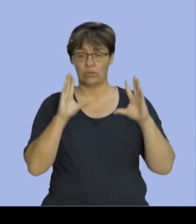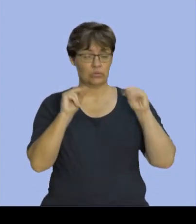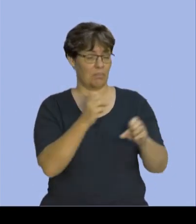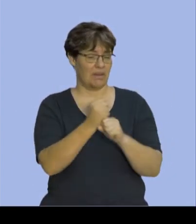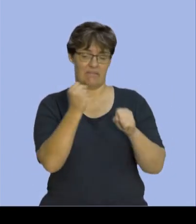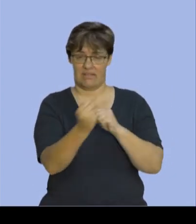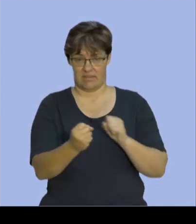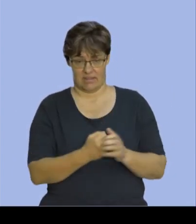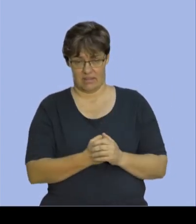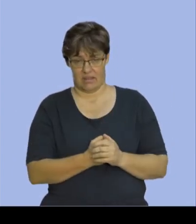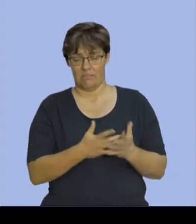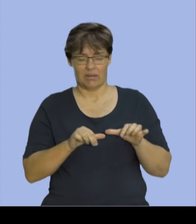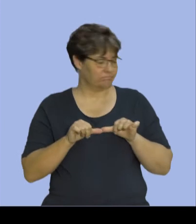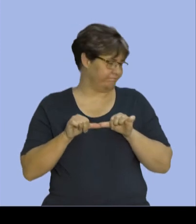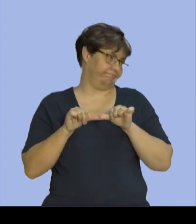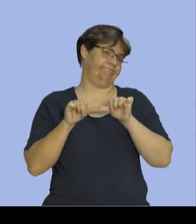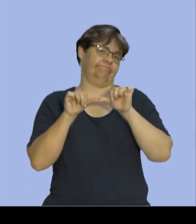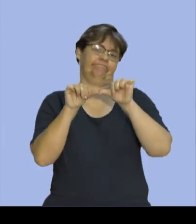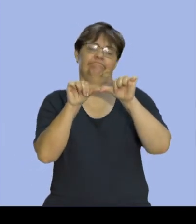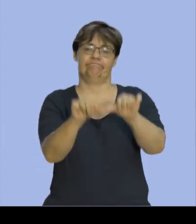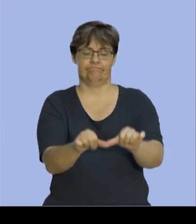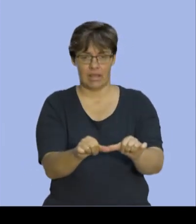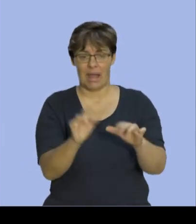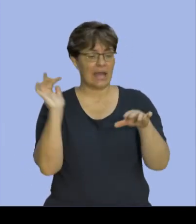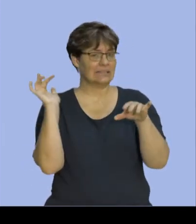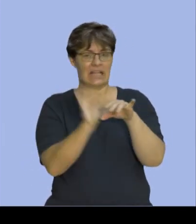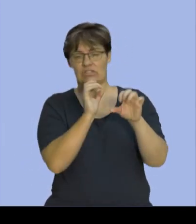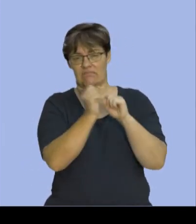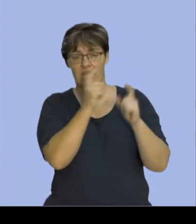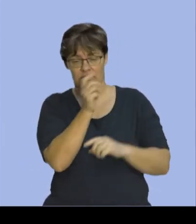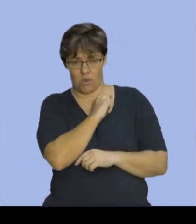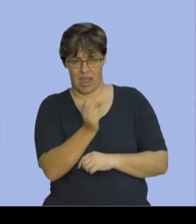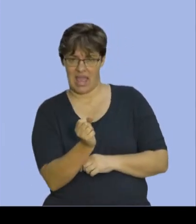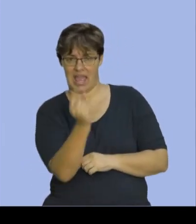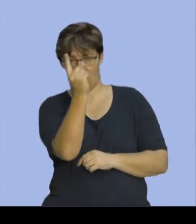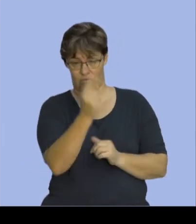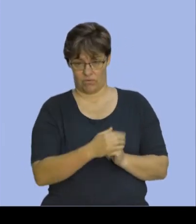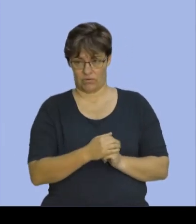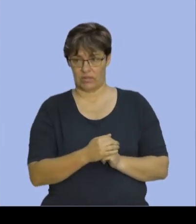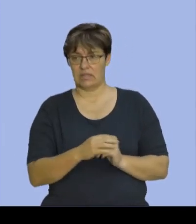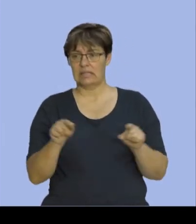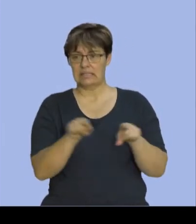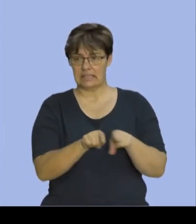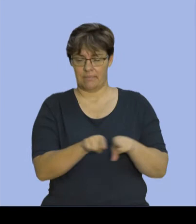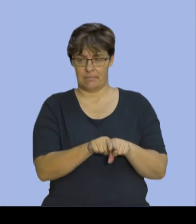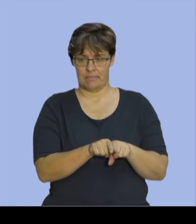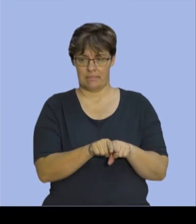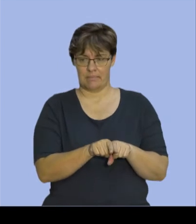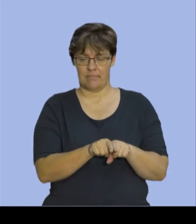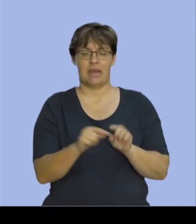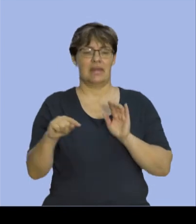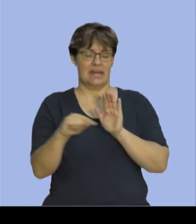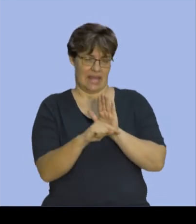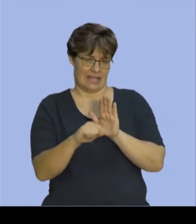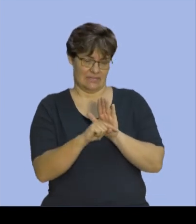not stopping. It is continuing indefinitely. That's what the arrow means. Similarly,